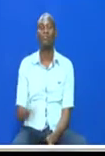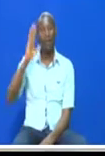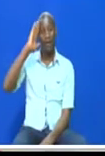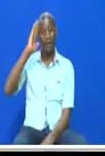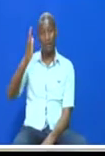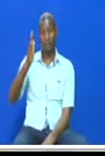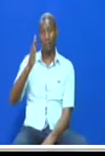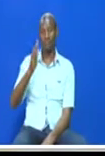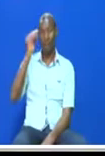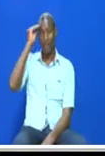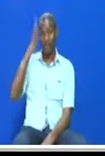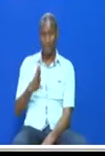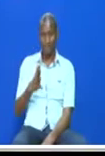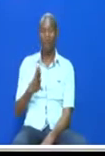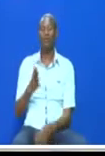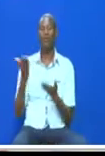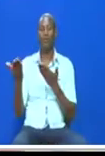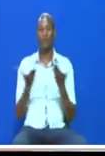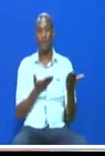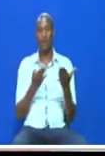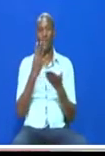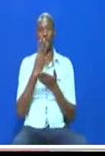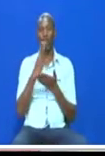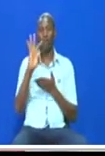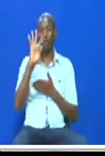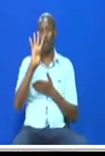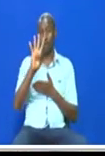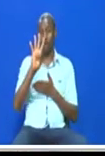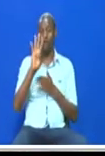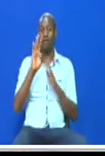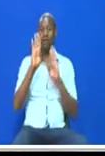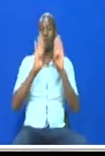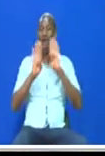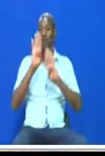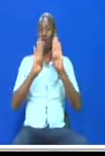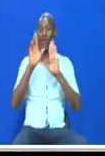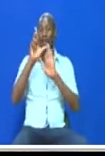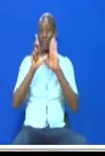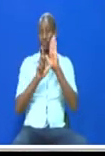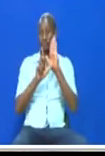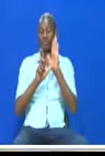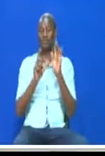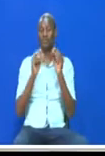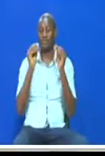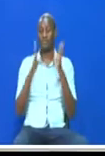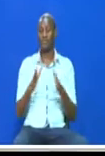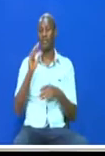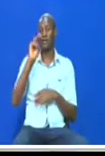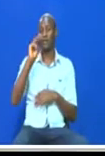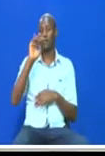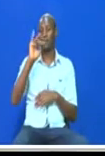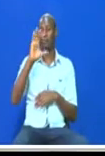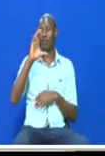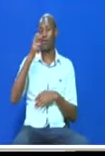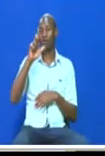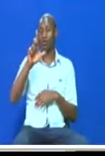How are you, Lana? Welcome to Form 4 Biology lesson today. Your teacher is Michael. Our